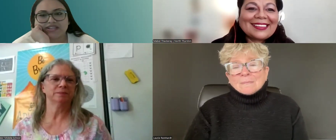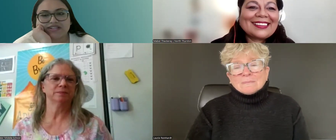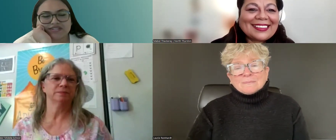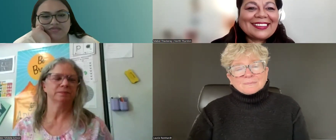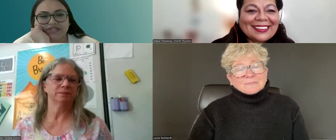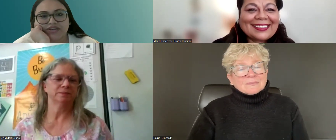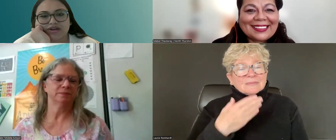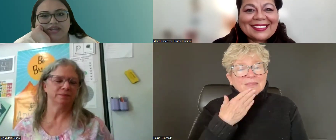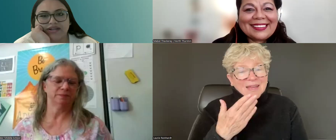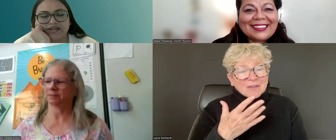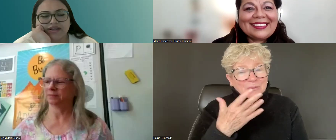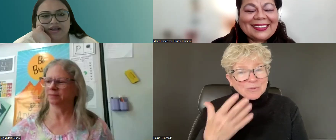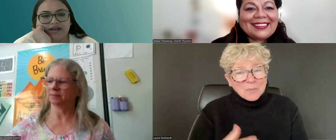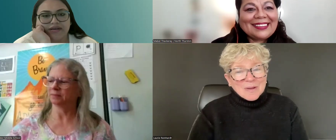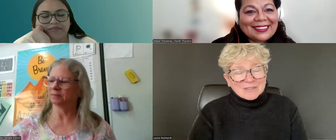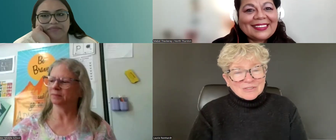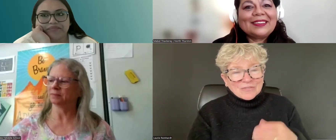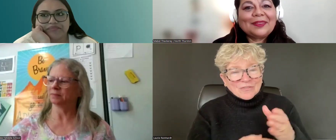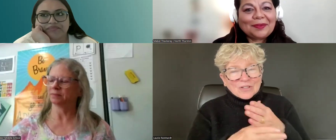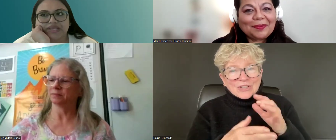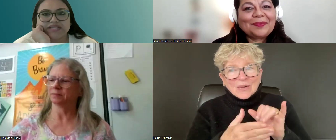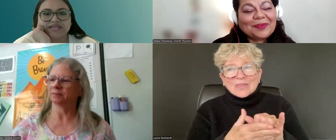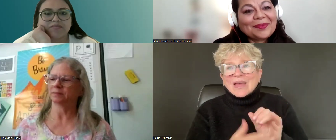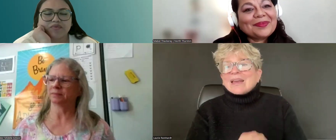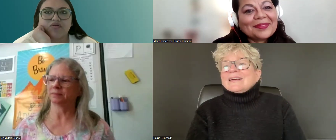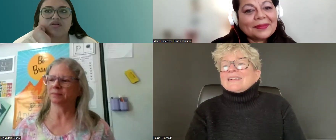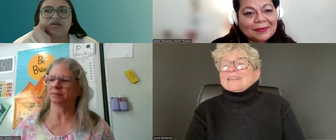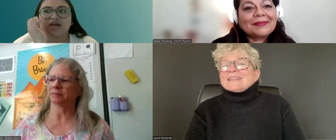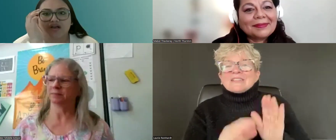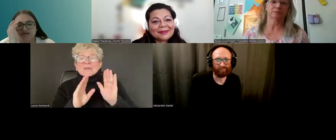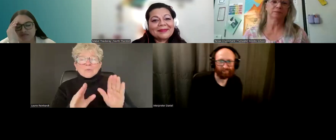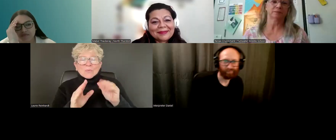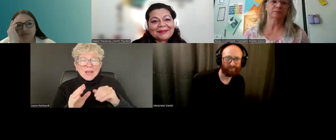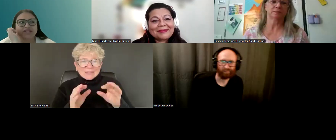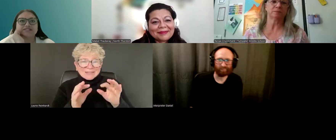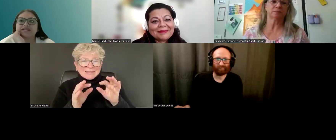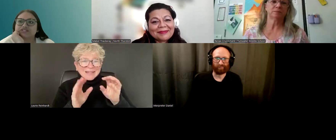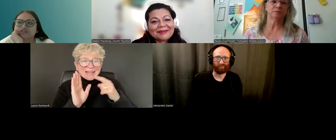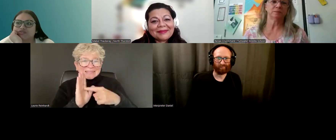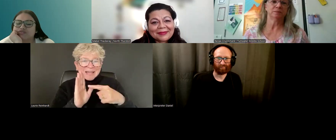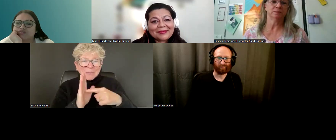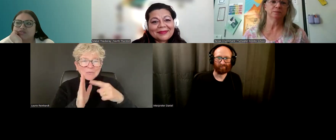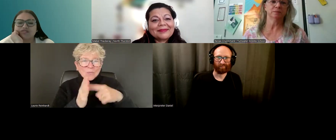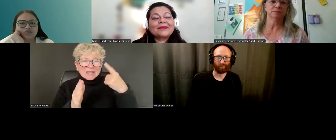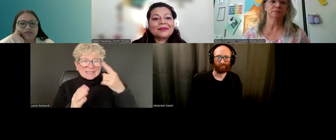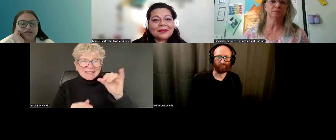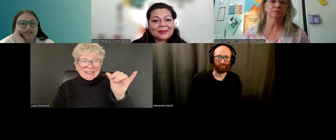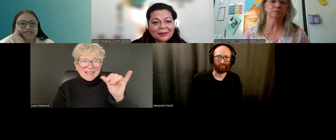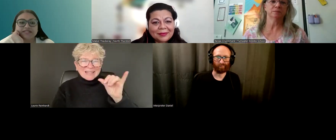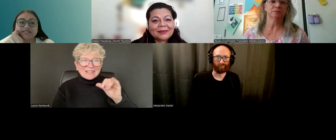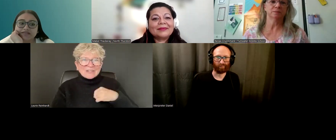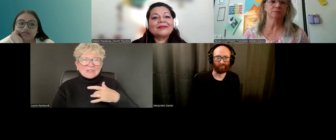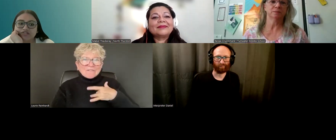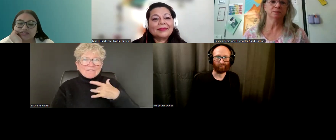Renee. I think that's a really great um, example of what it's like to also be